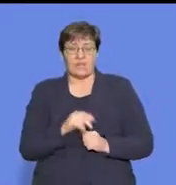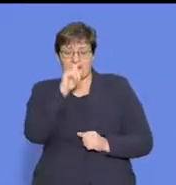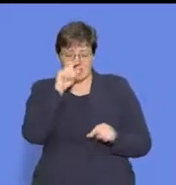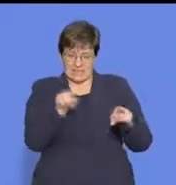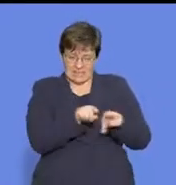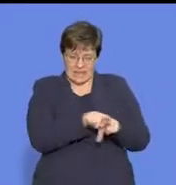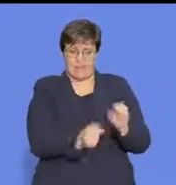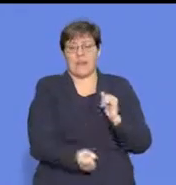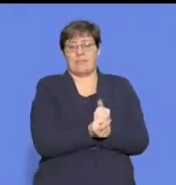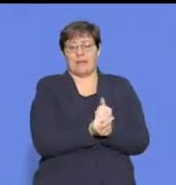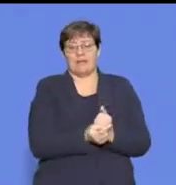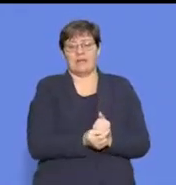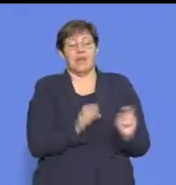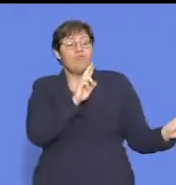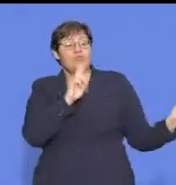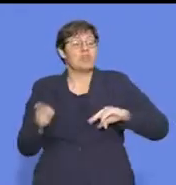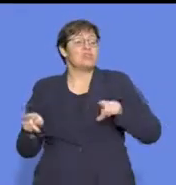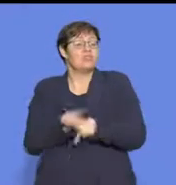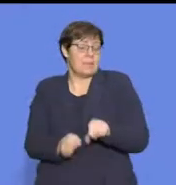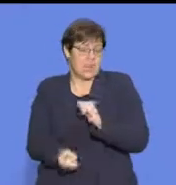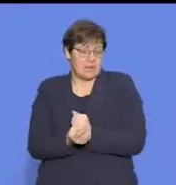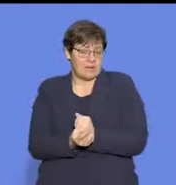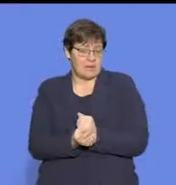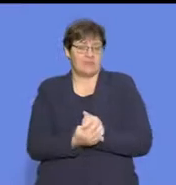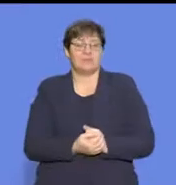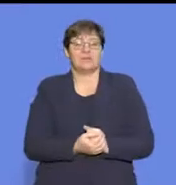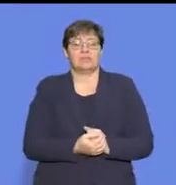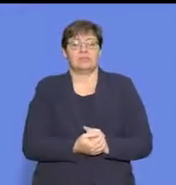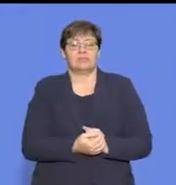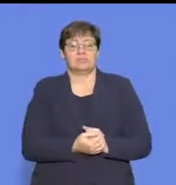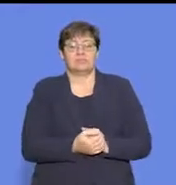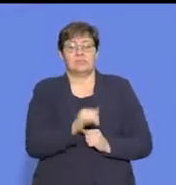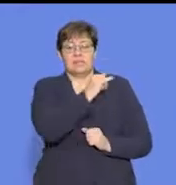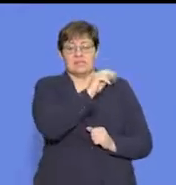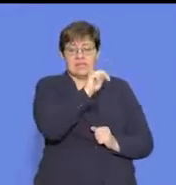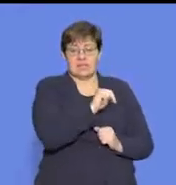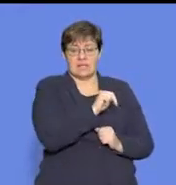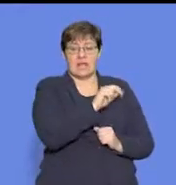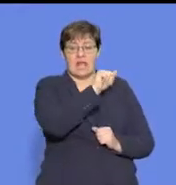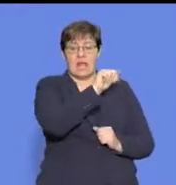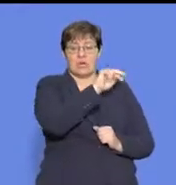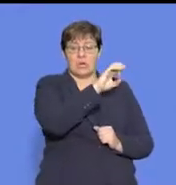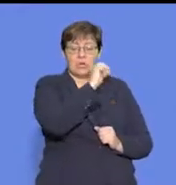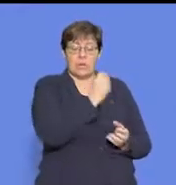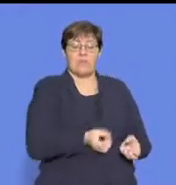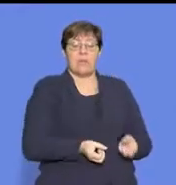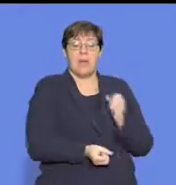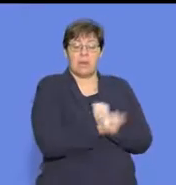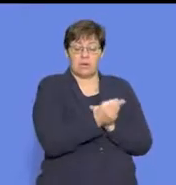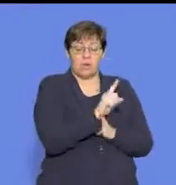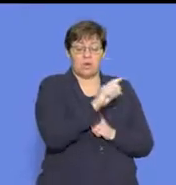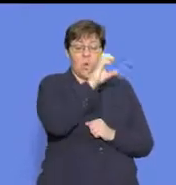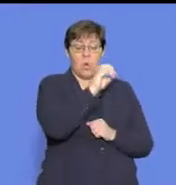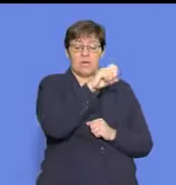of thing is happening here. It's the same sort of reaction where zinc at the anode is undergoing